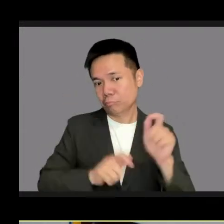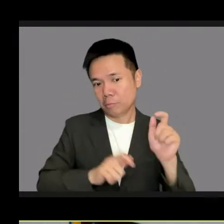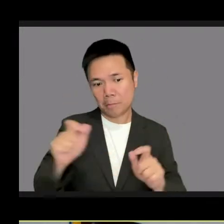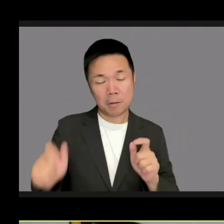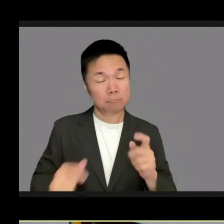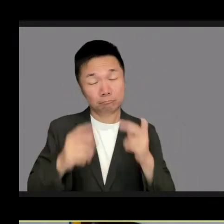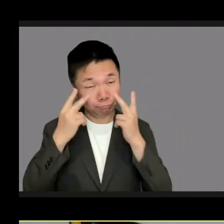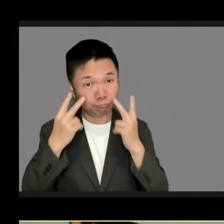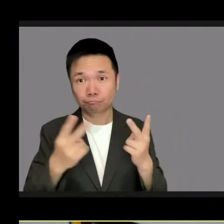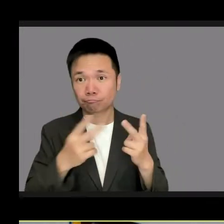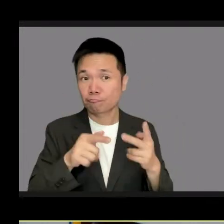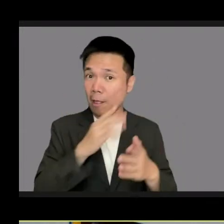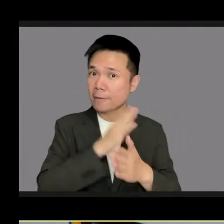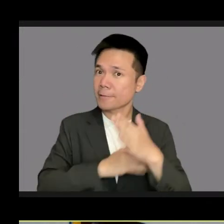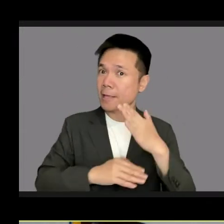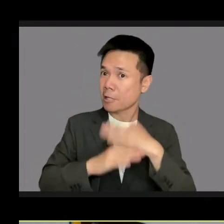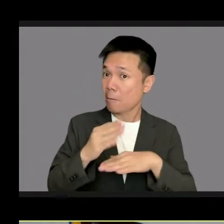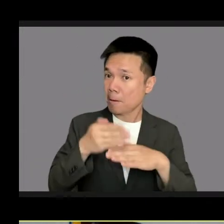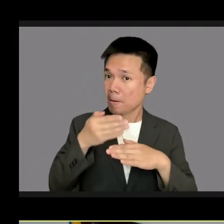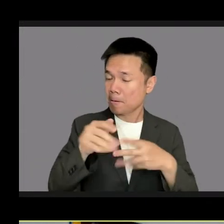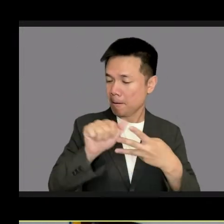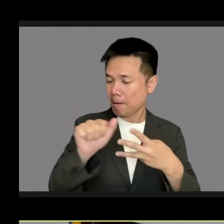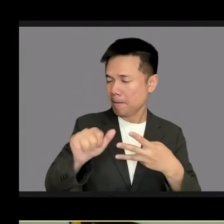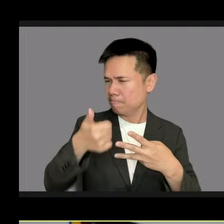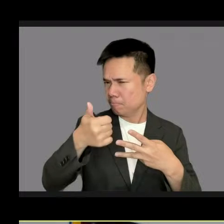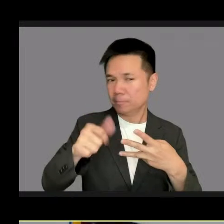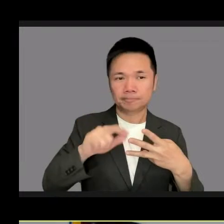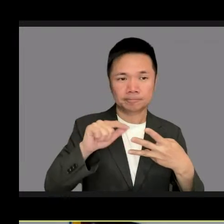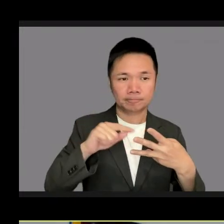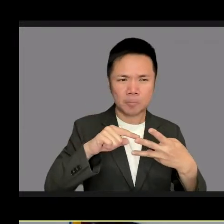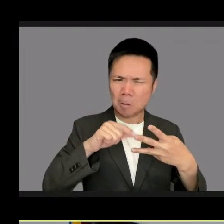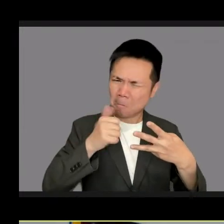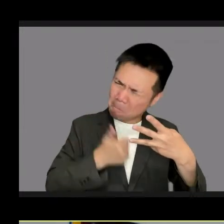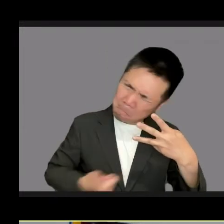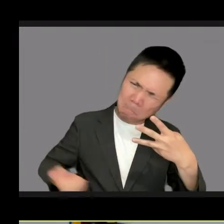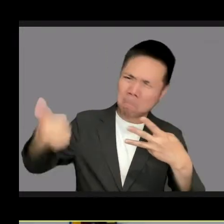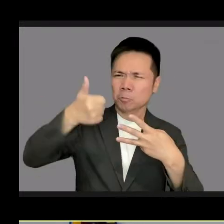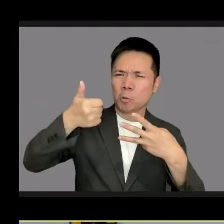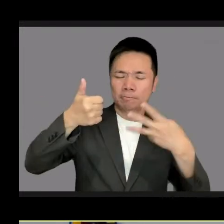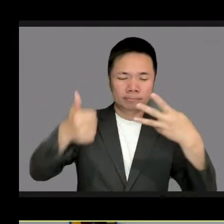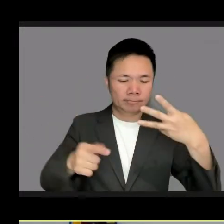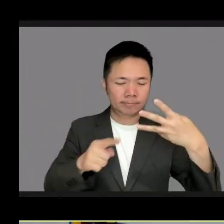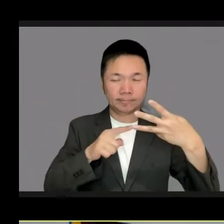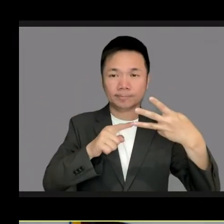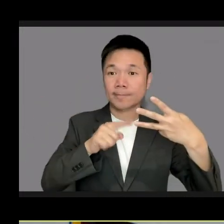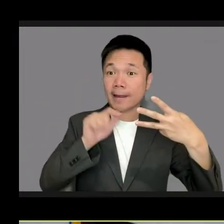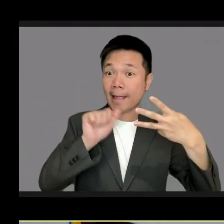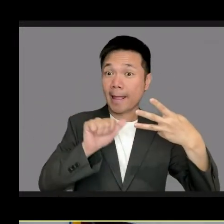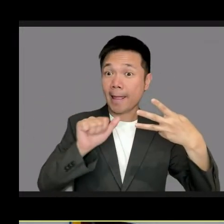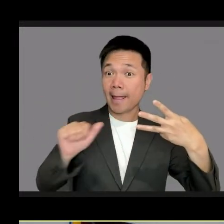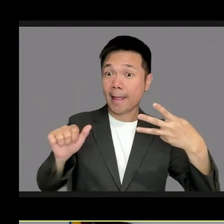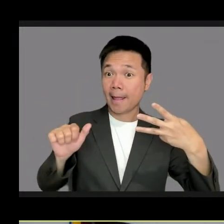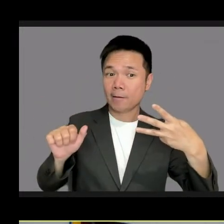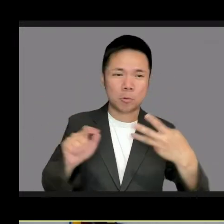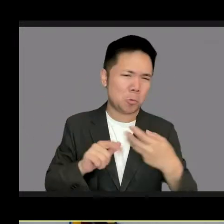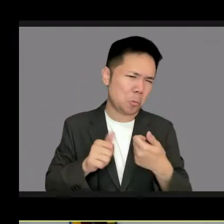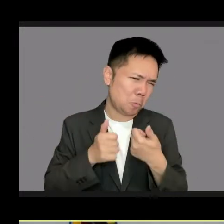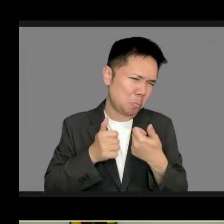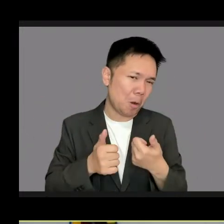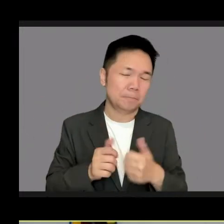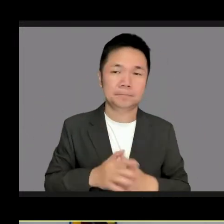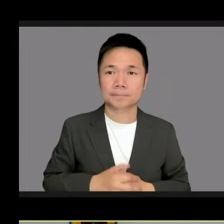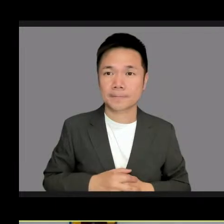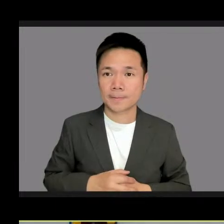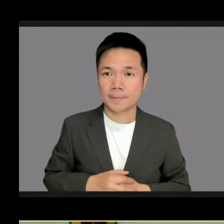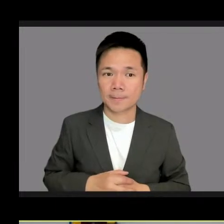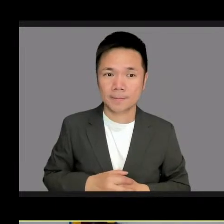disabled people. And obviously, AAA is something which is a higher standard and is desirable. In some cases,